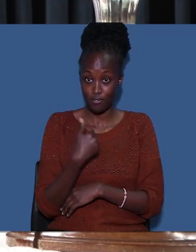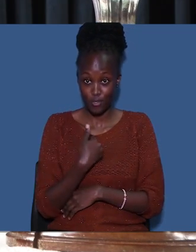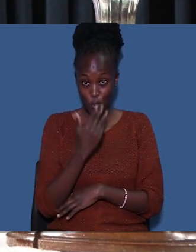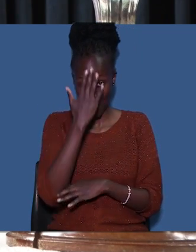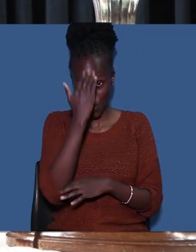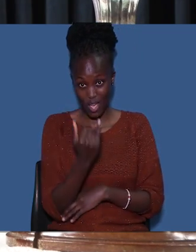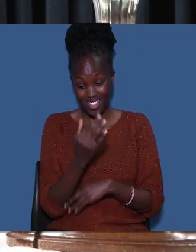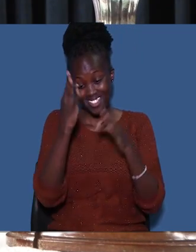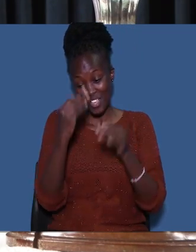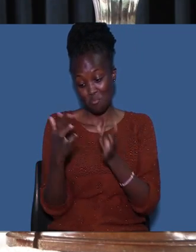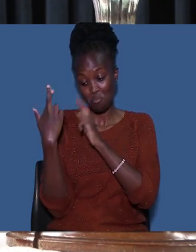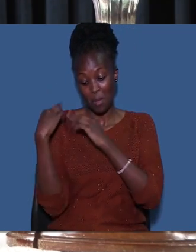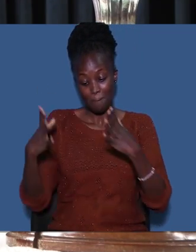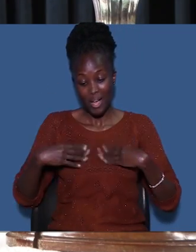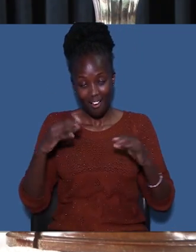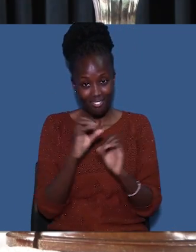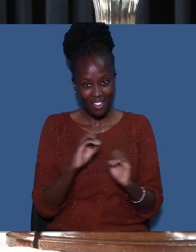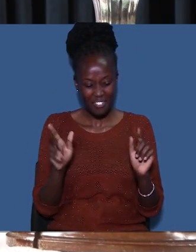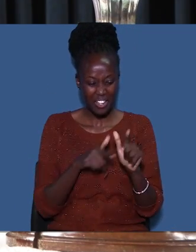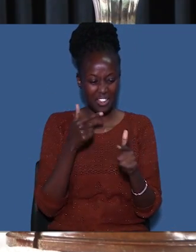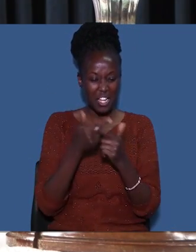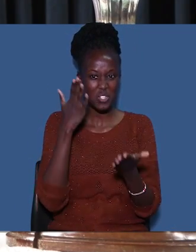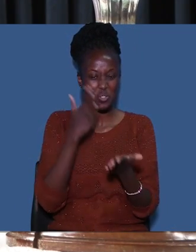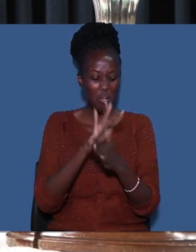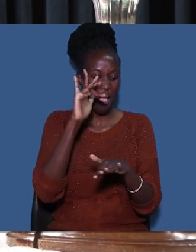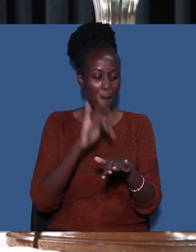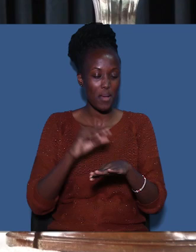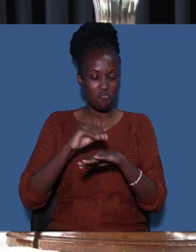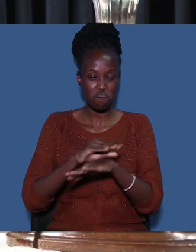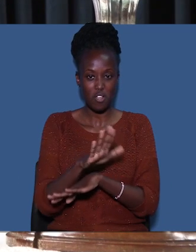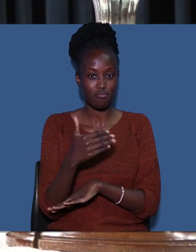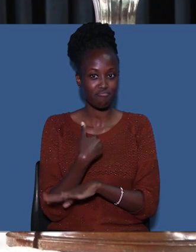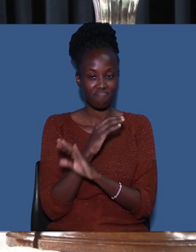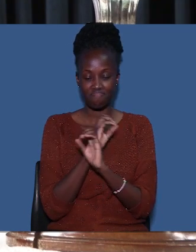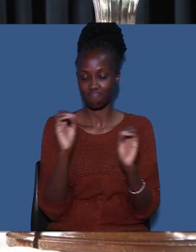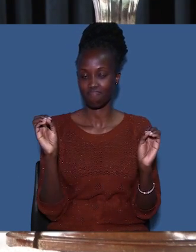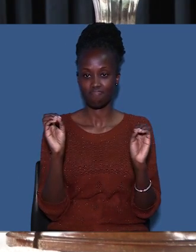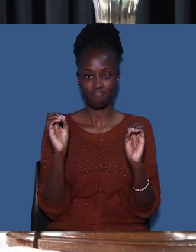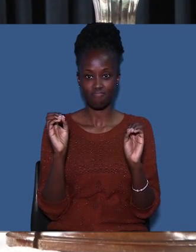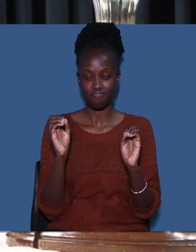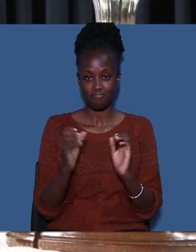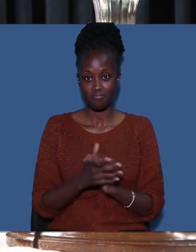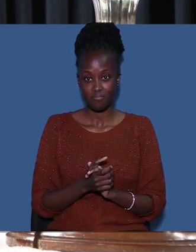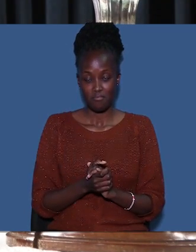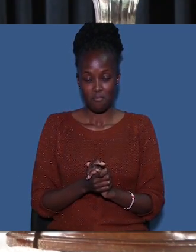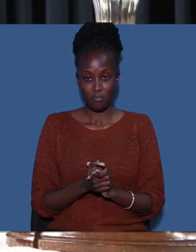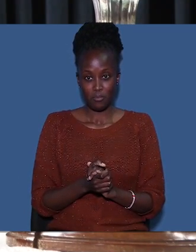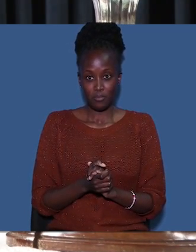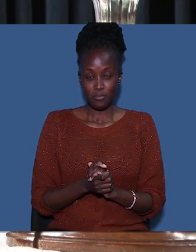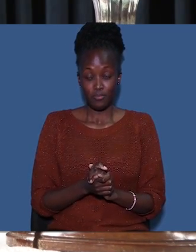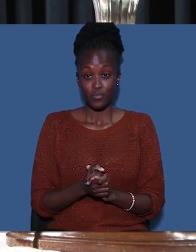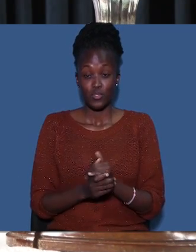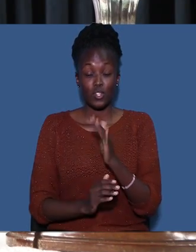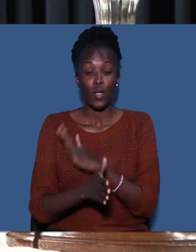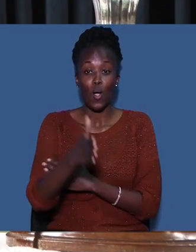otherwise we will remain powerless and irrelevant as Christians or as the body of Christ in our nation. Yet